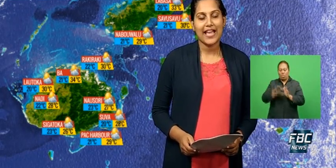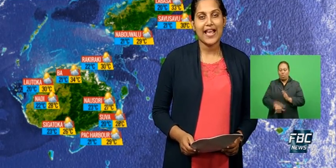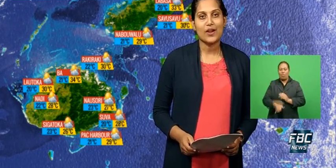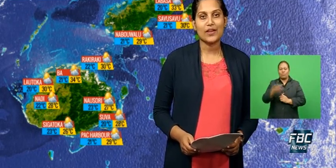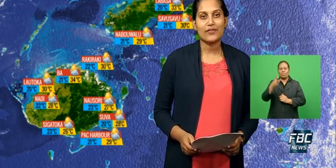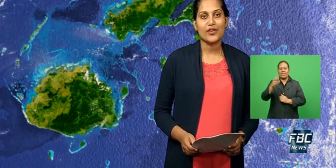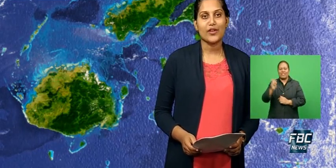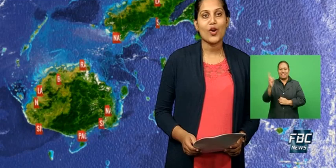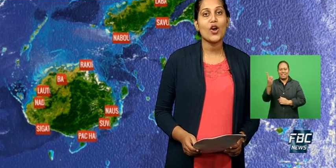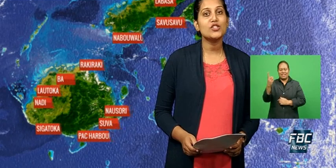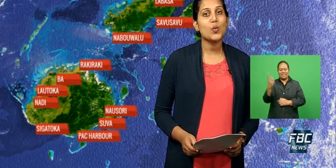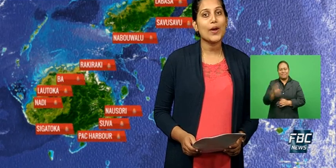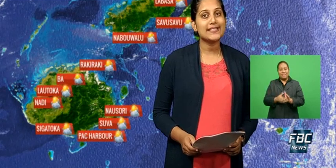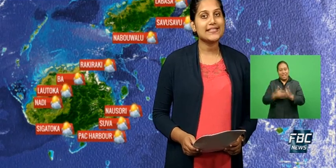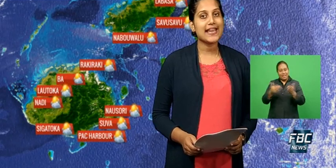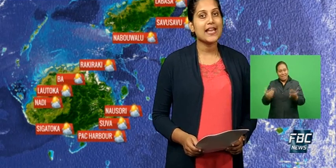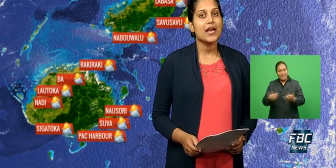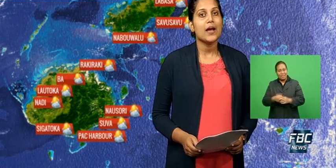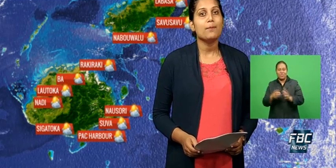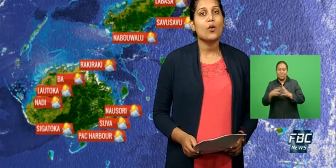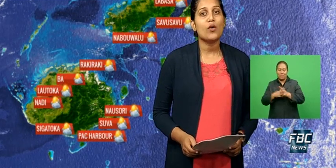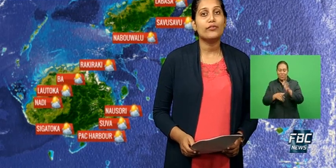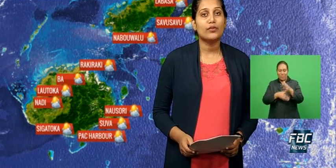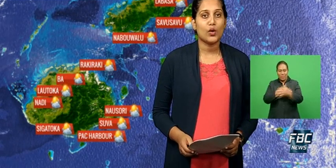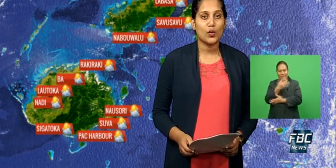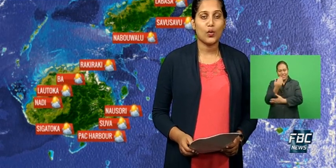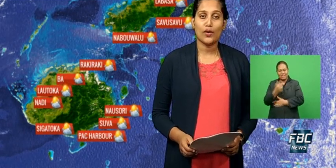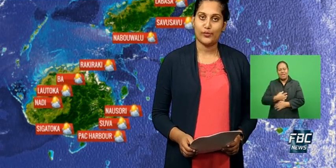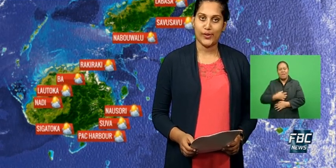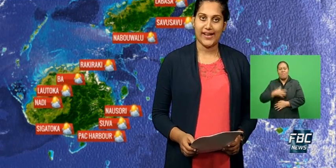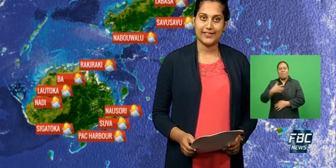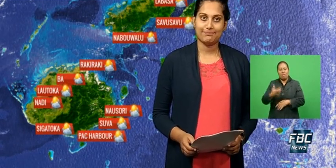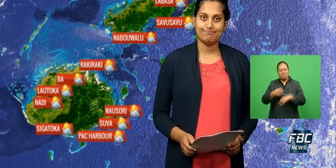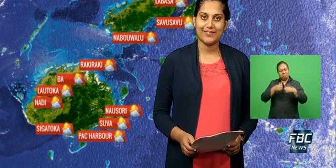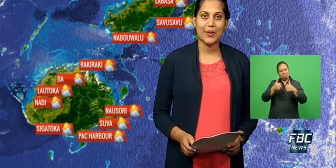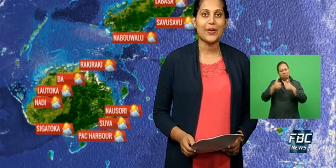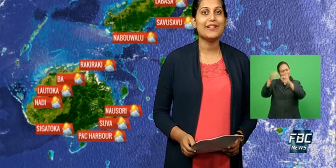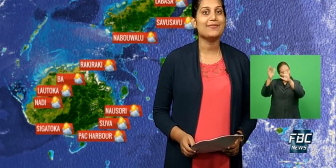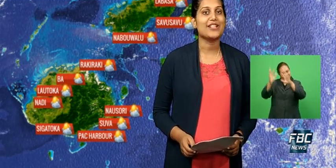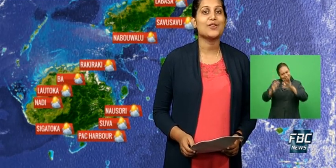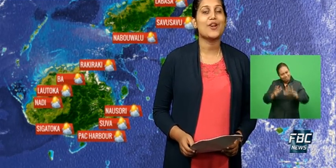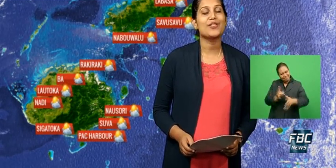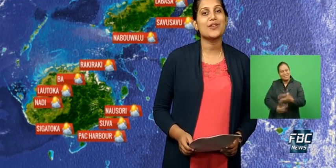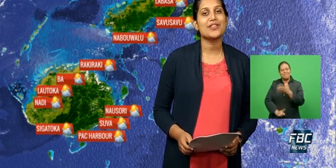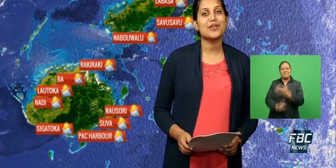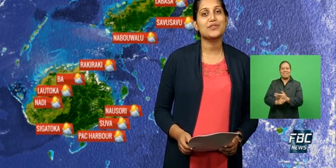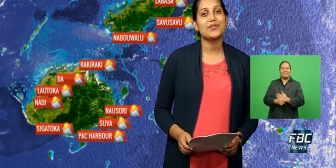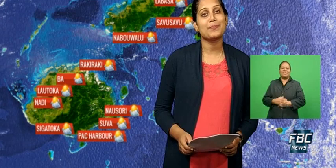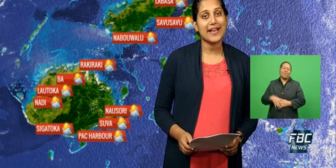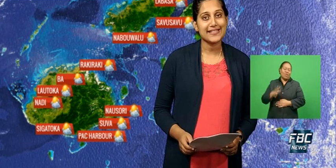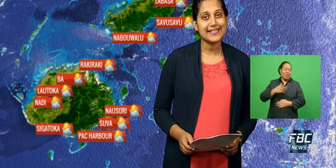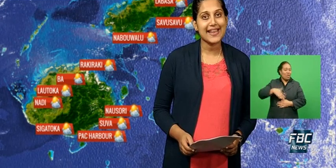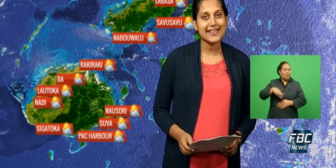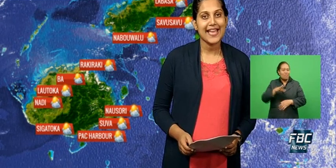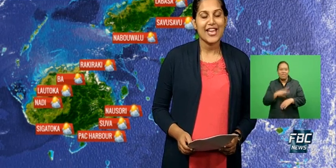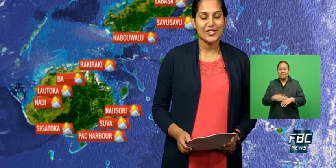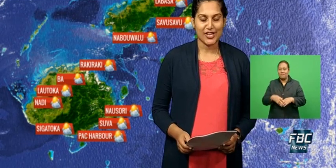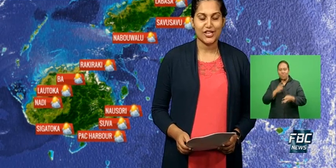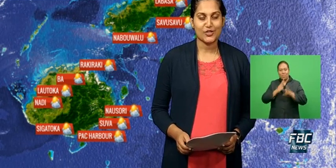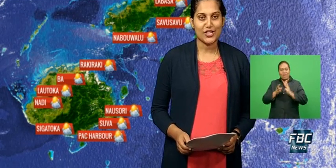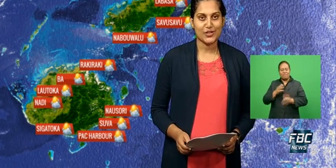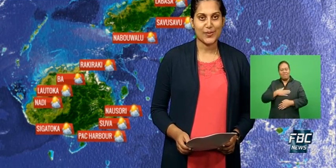degrees. And looking further on to Wednesday, more flow of rain. Well, that's all the weather news from my